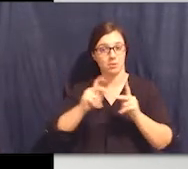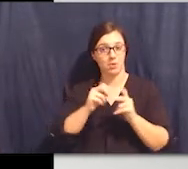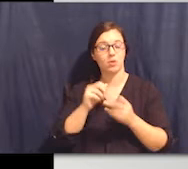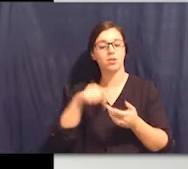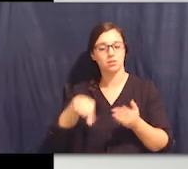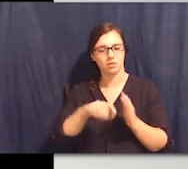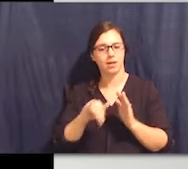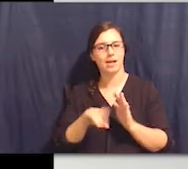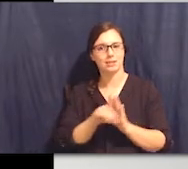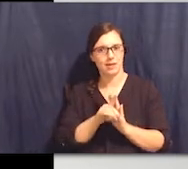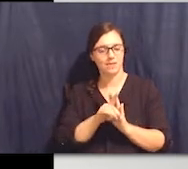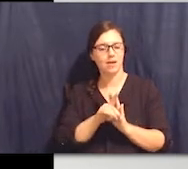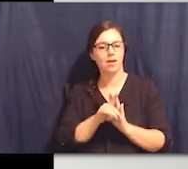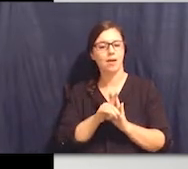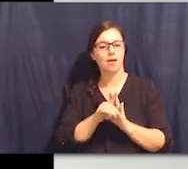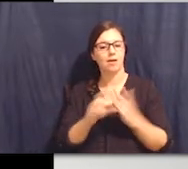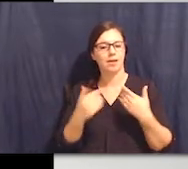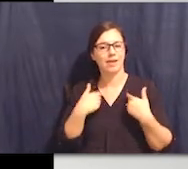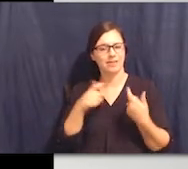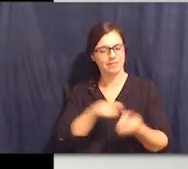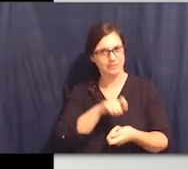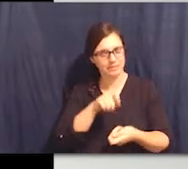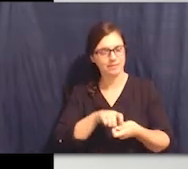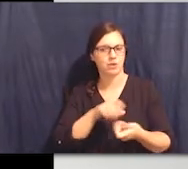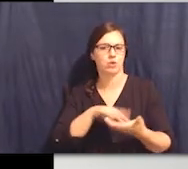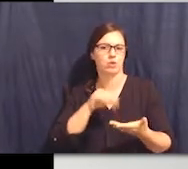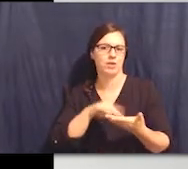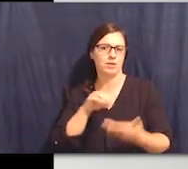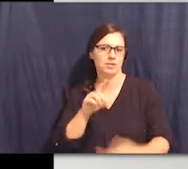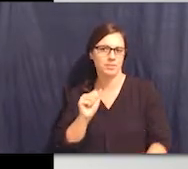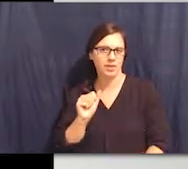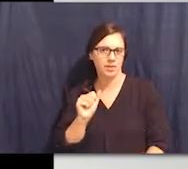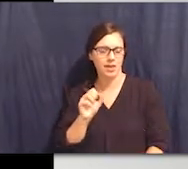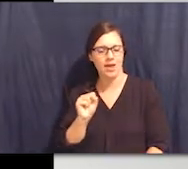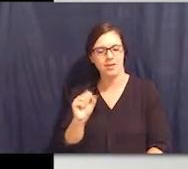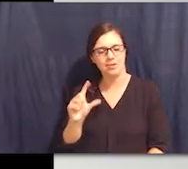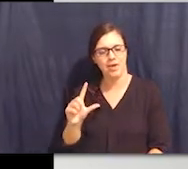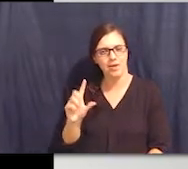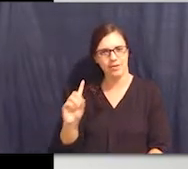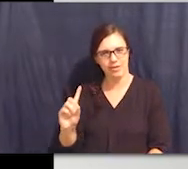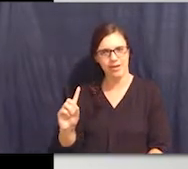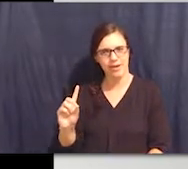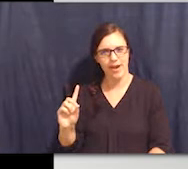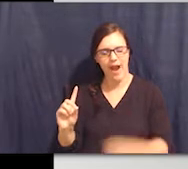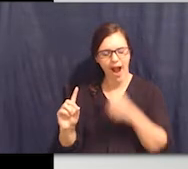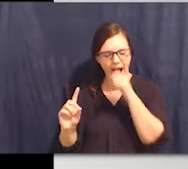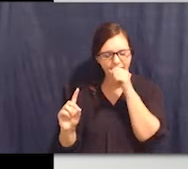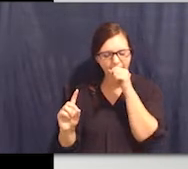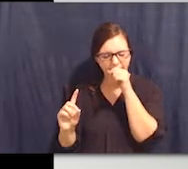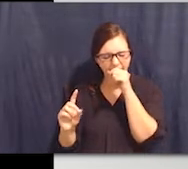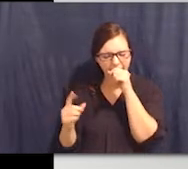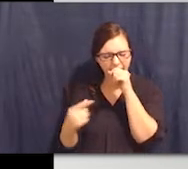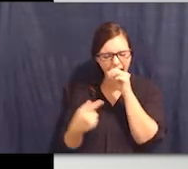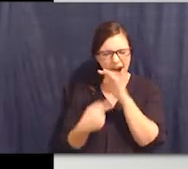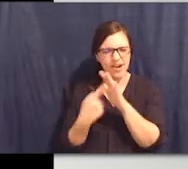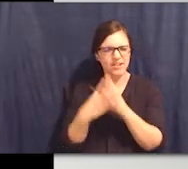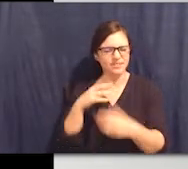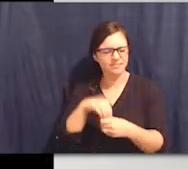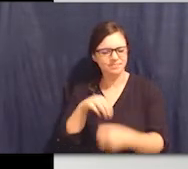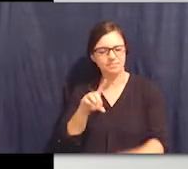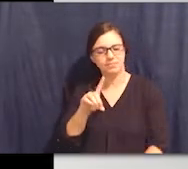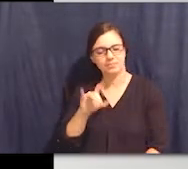identified as having a specific learning disability, or SLD. which can sometimes include